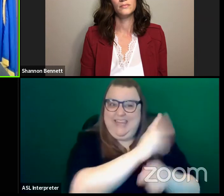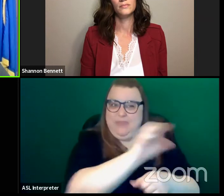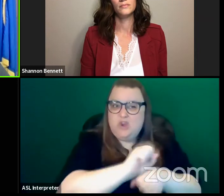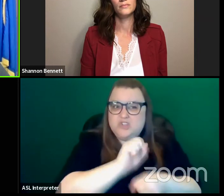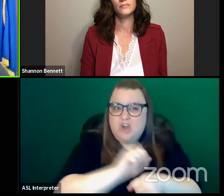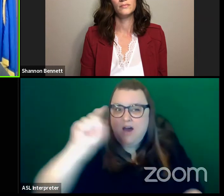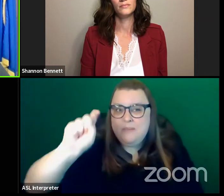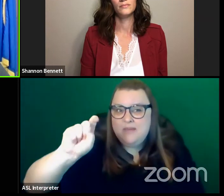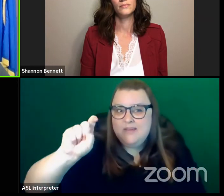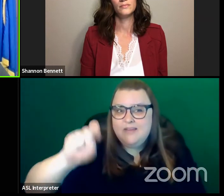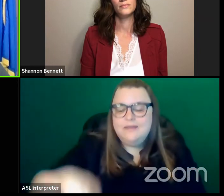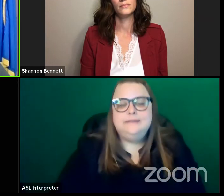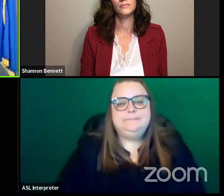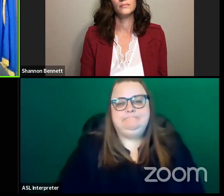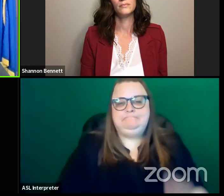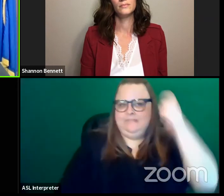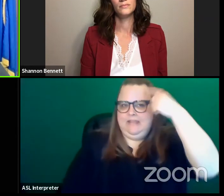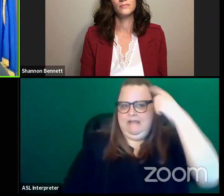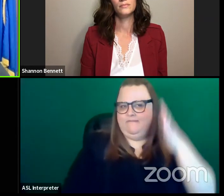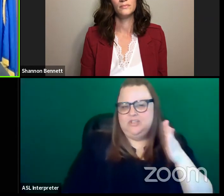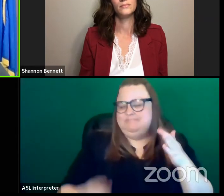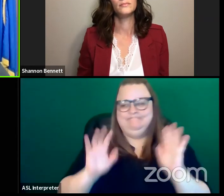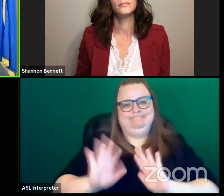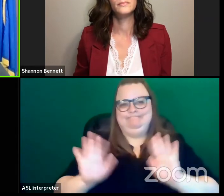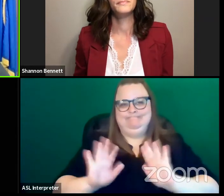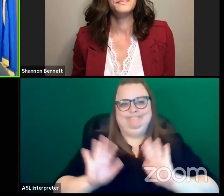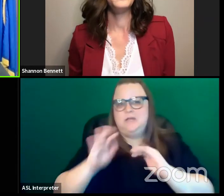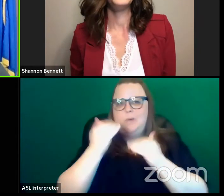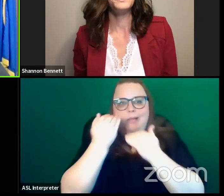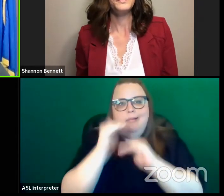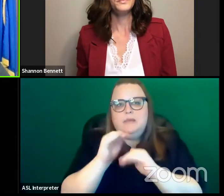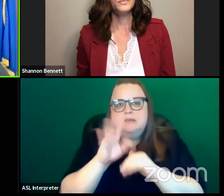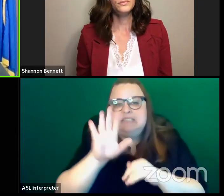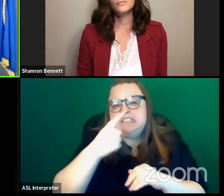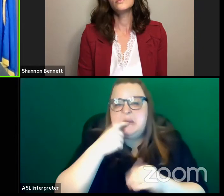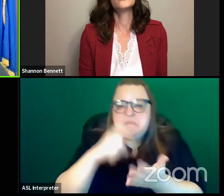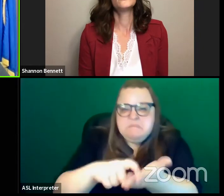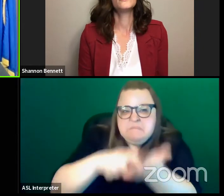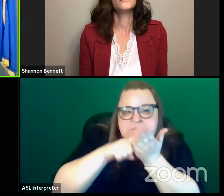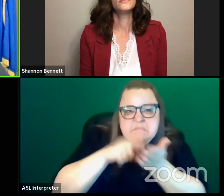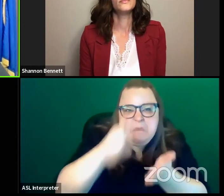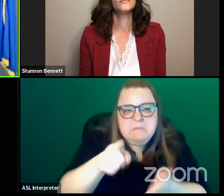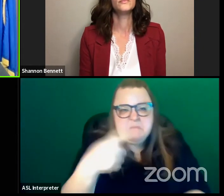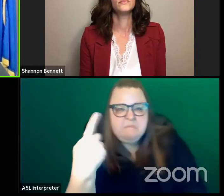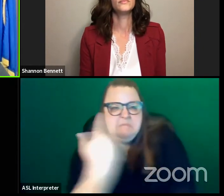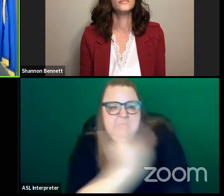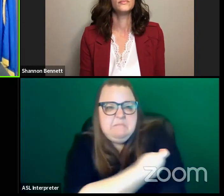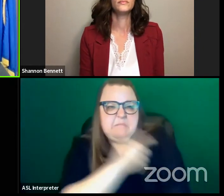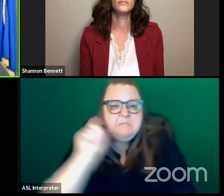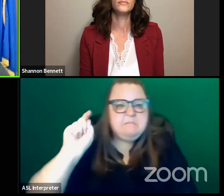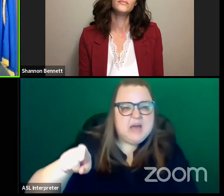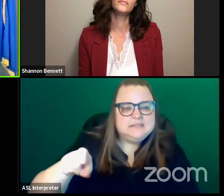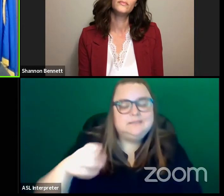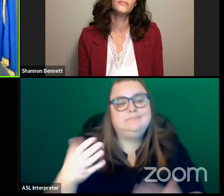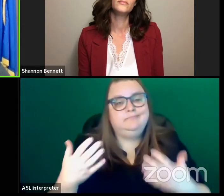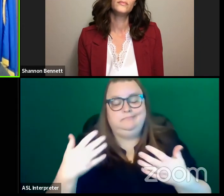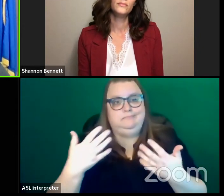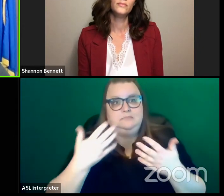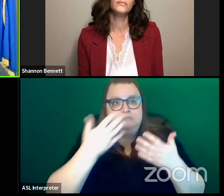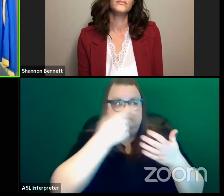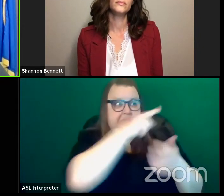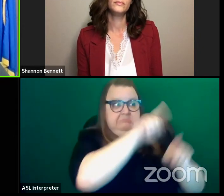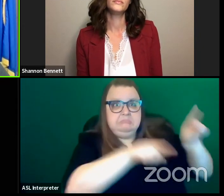no, we don't plan on putting a restriction in place that mandates anybody receive the vaccine. I don't know what various employers might do as it relates